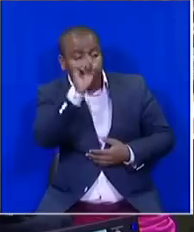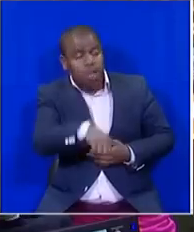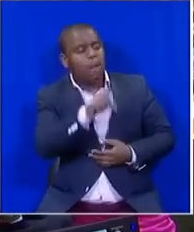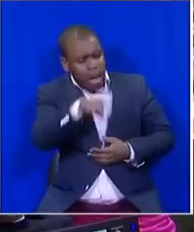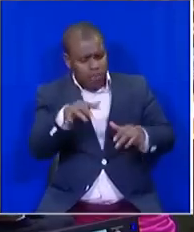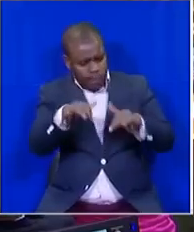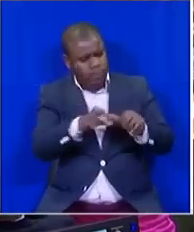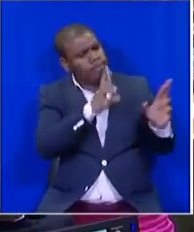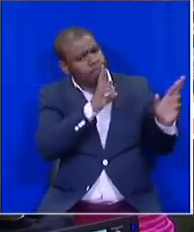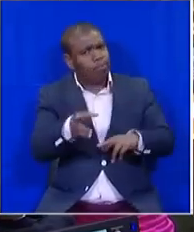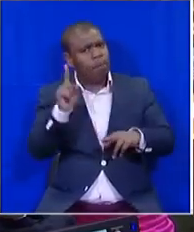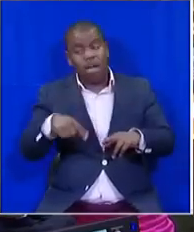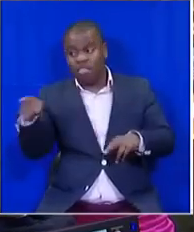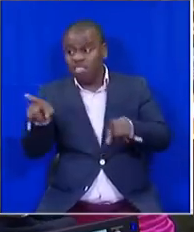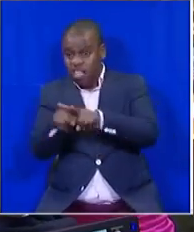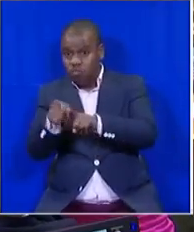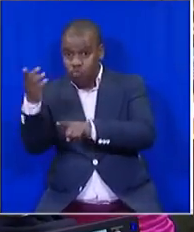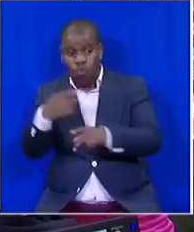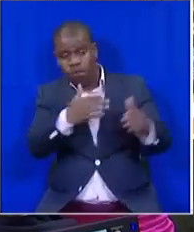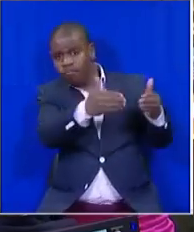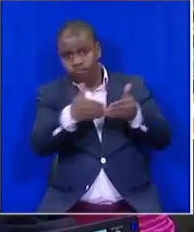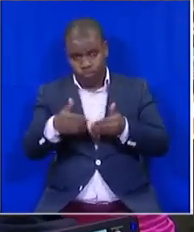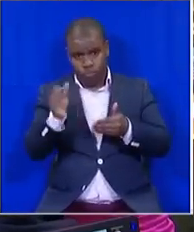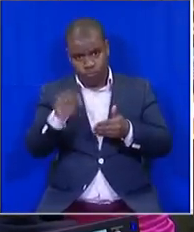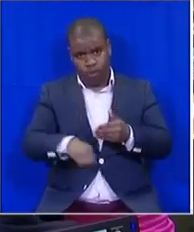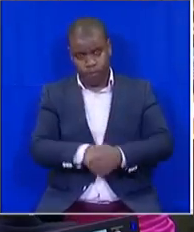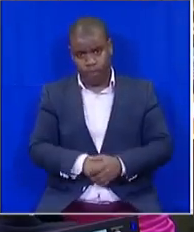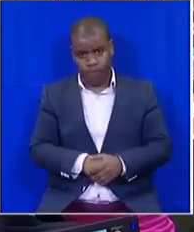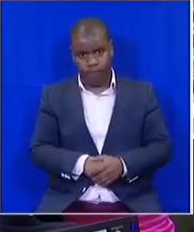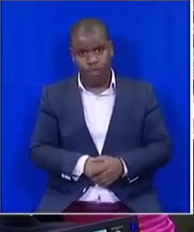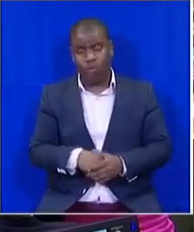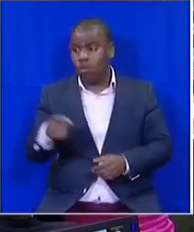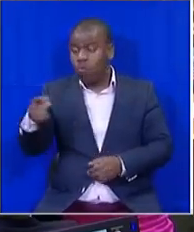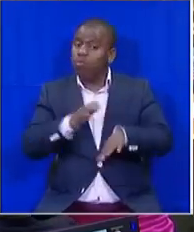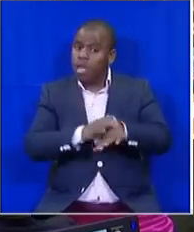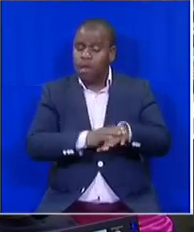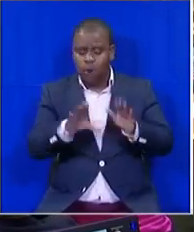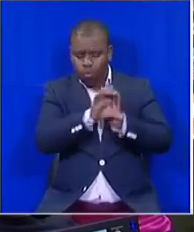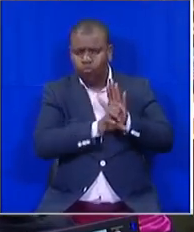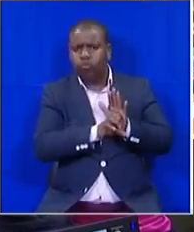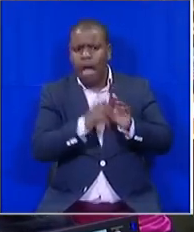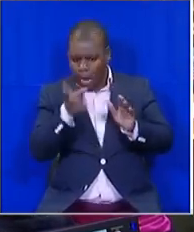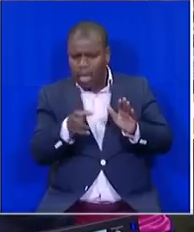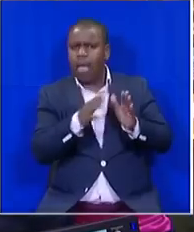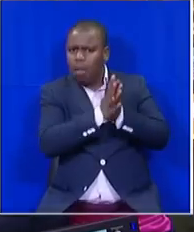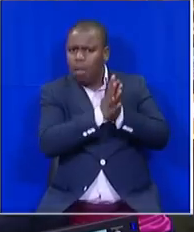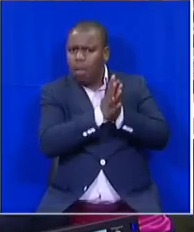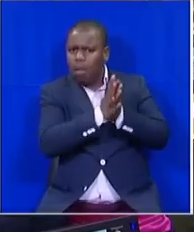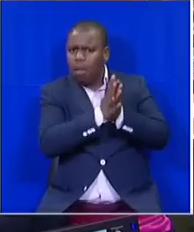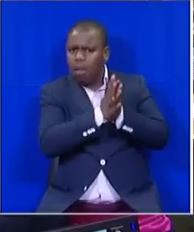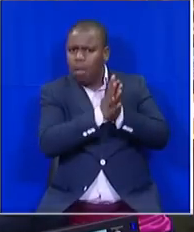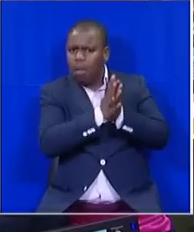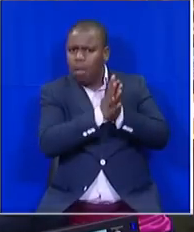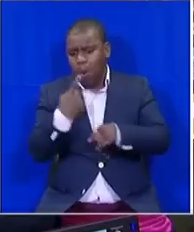to this House. You're letting him Thank get you, Honourable Steenhuisen, for are you what trampling, you're trampling the Constitution again. Thank Every you, time you go to court, you